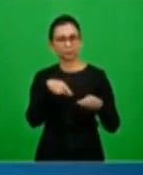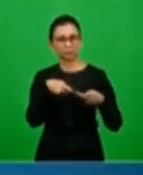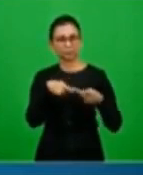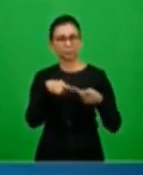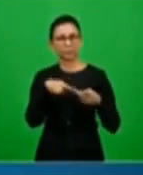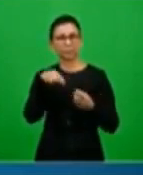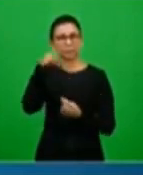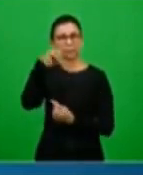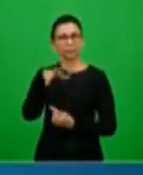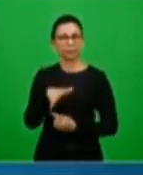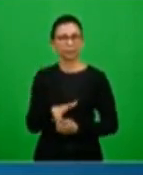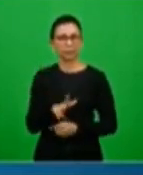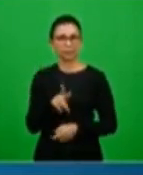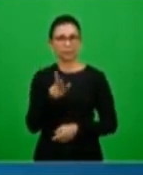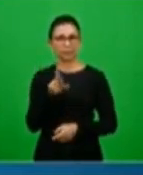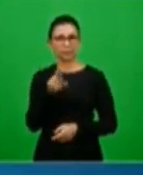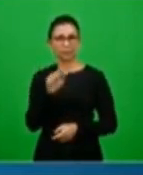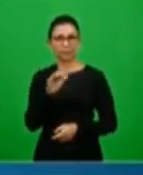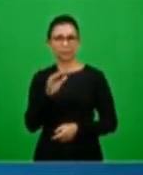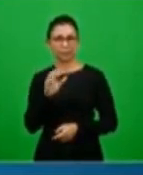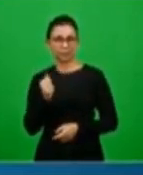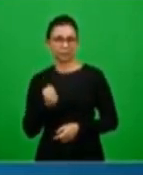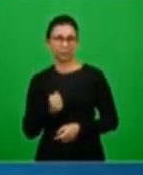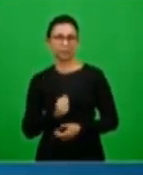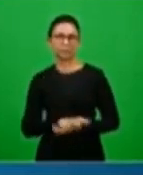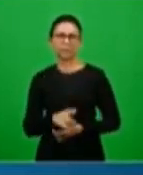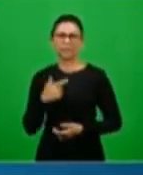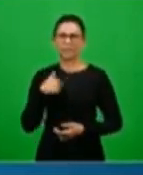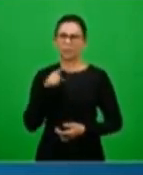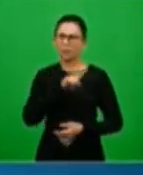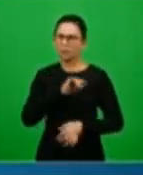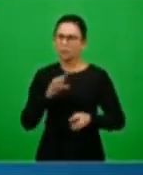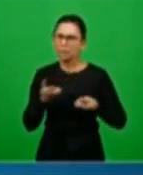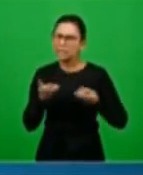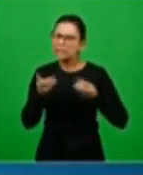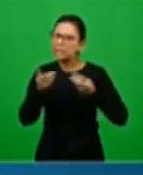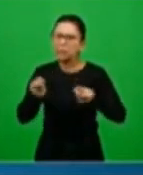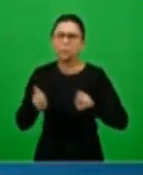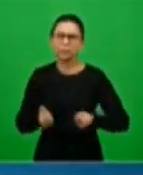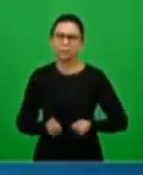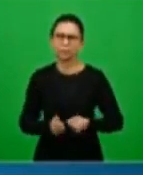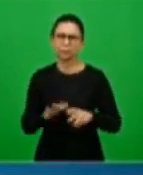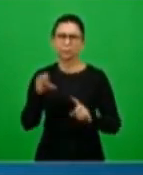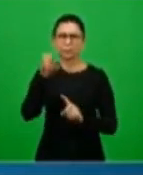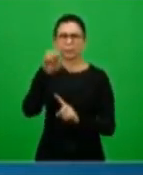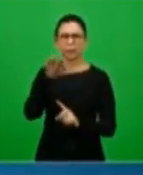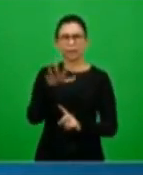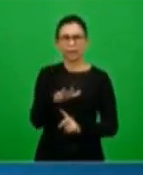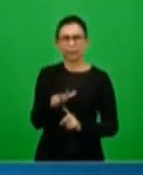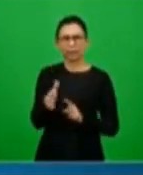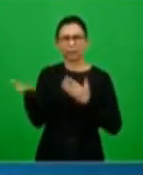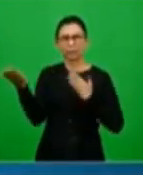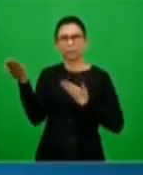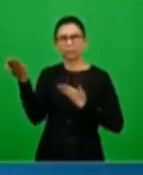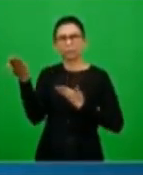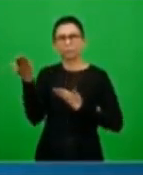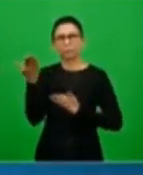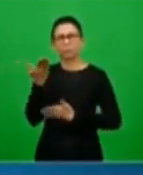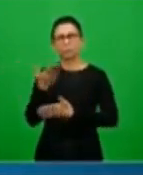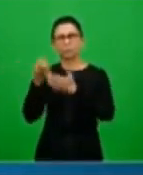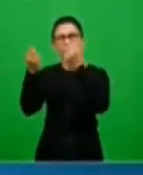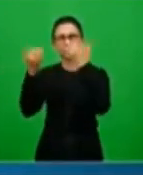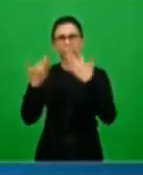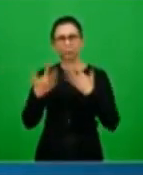to help us. The mercy does not fall upon me what I deserve, and the grace allows to come to me what I